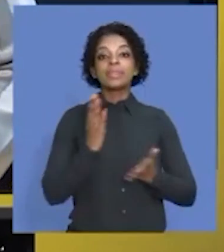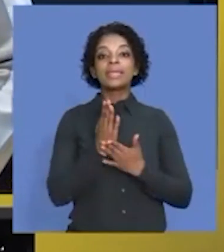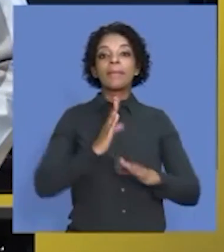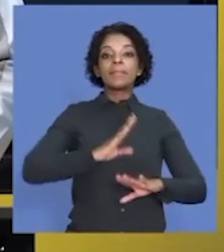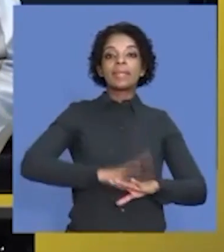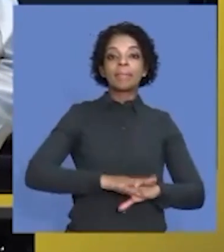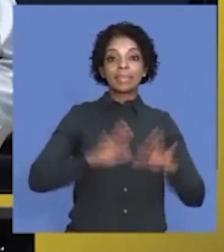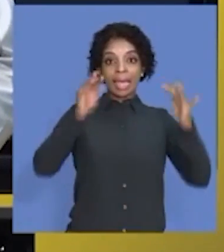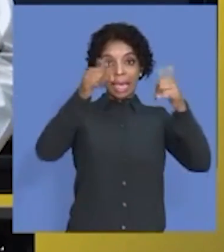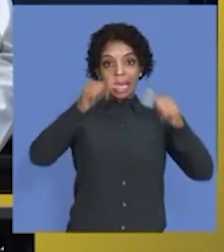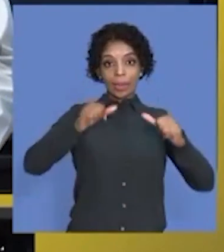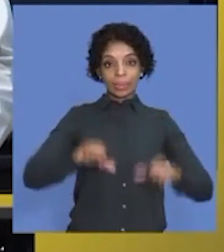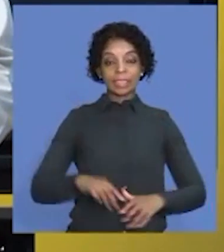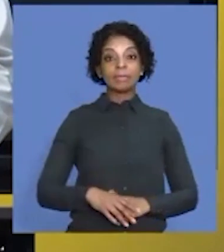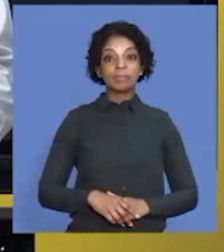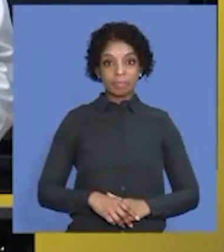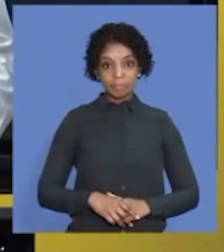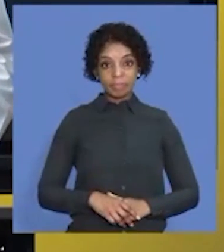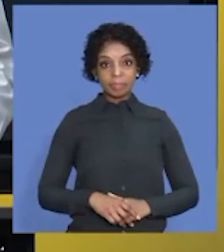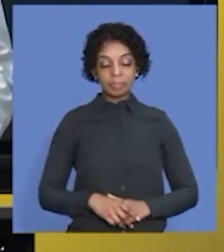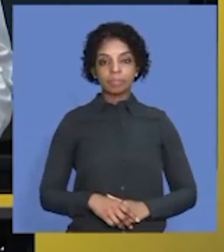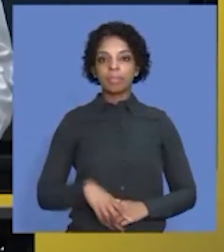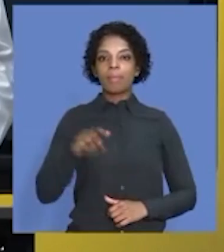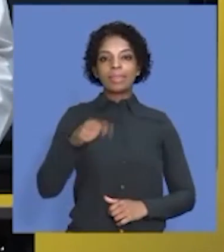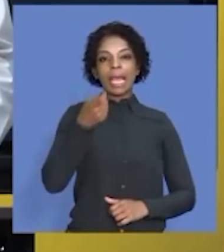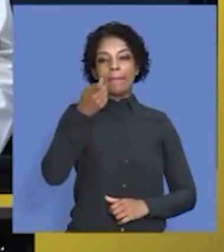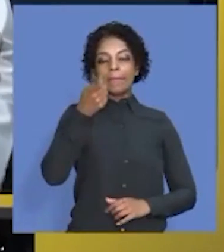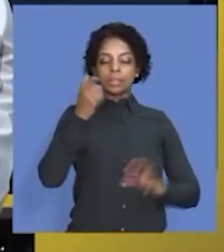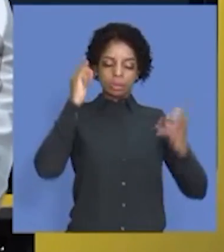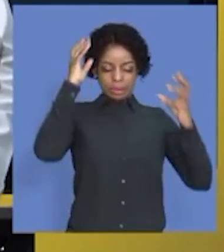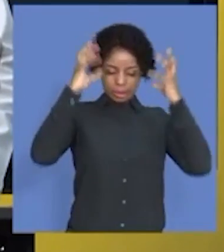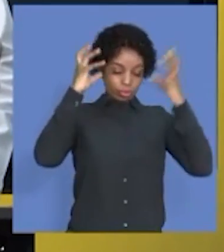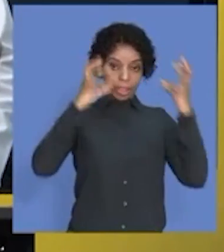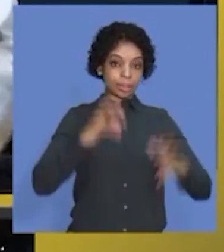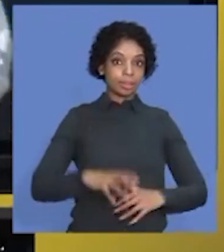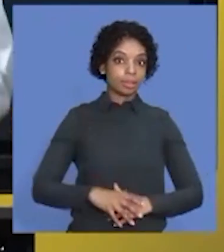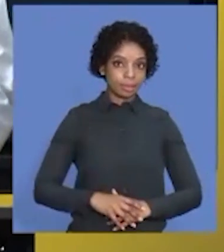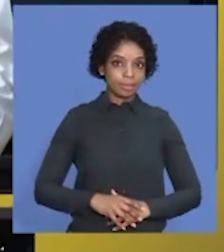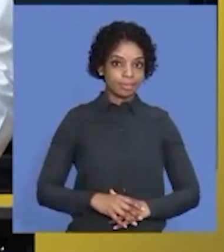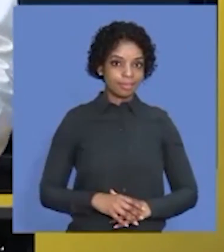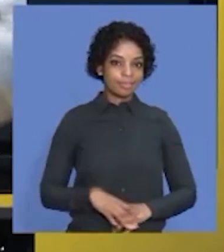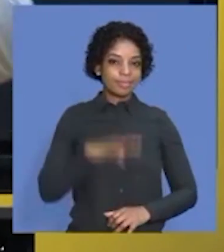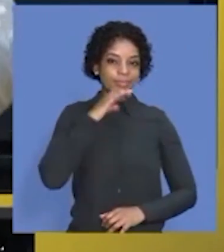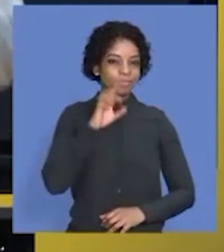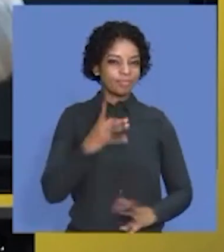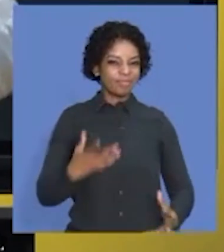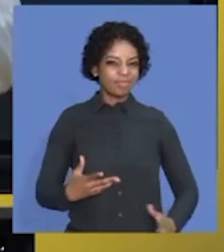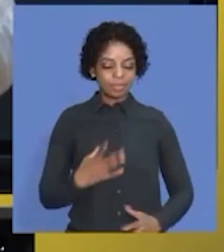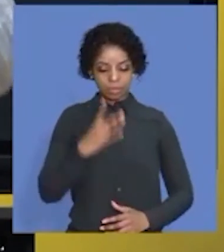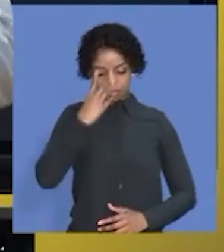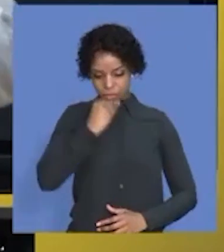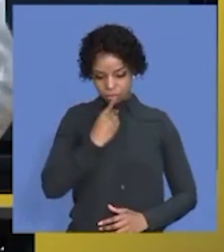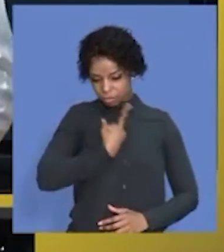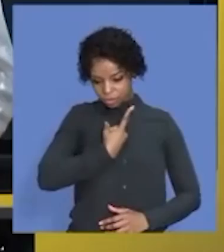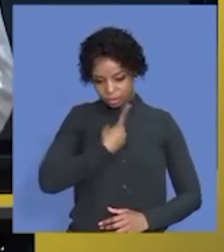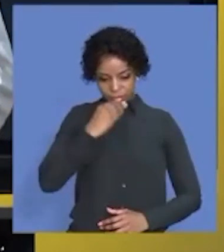you have to be a bit crazy. What do I mean by that? You got to talk to yourself and ask yourself, what did I do